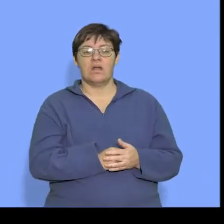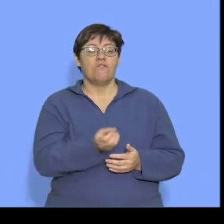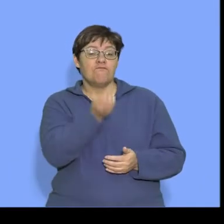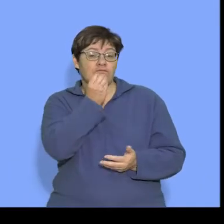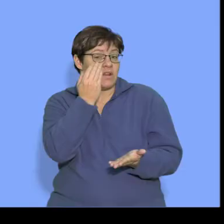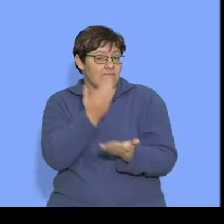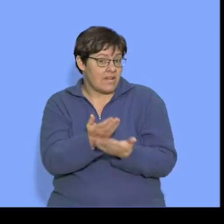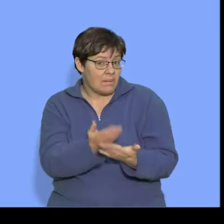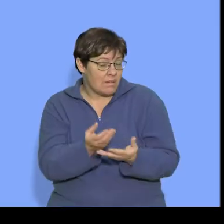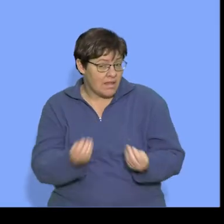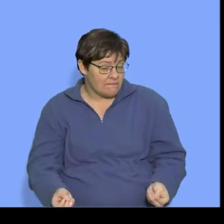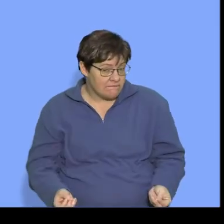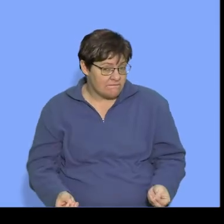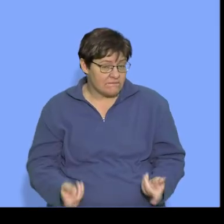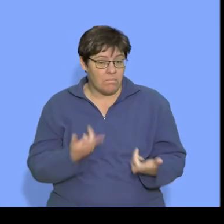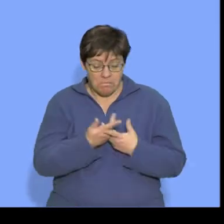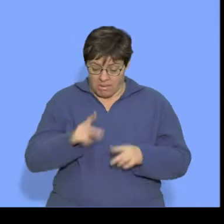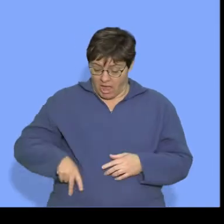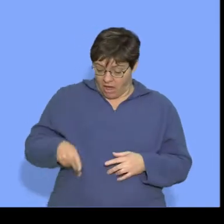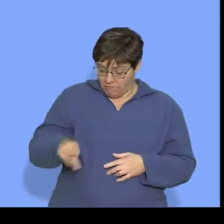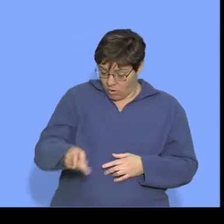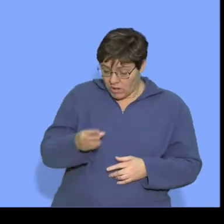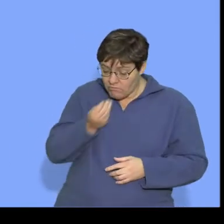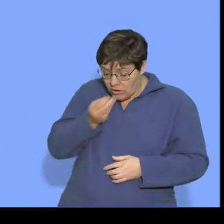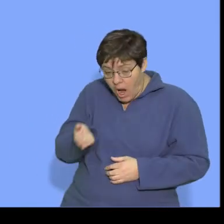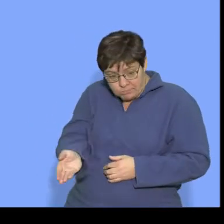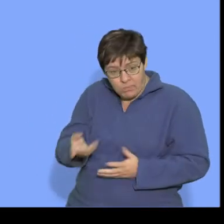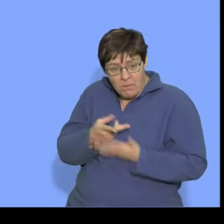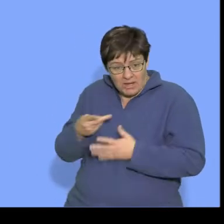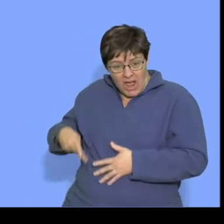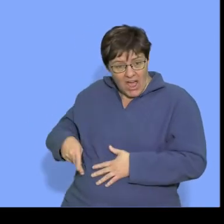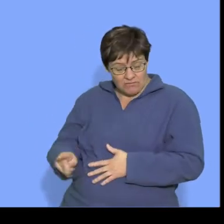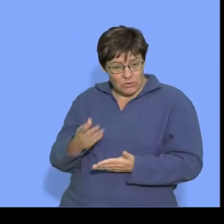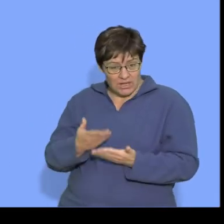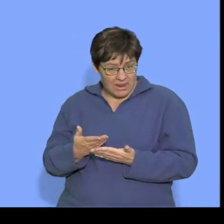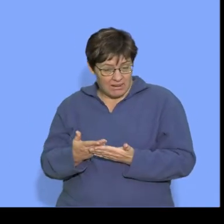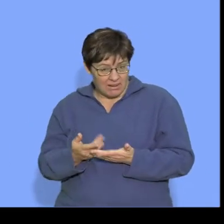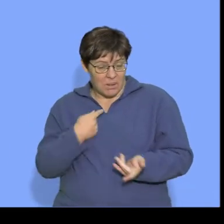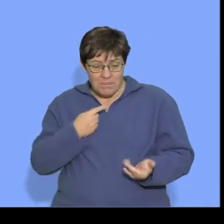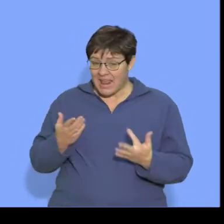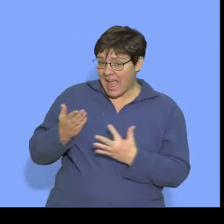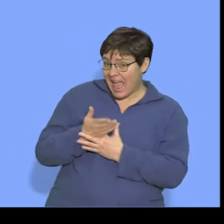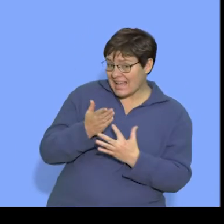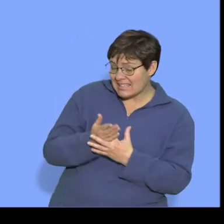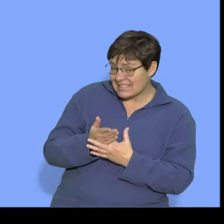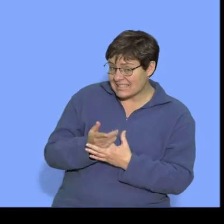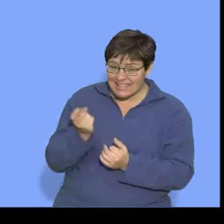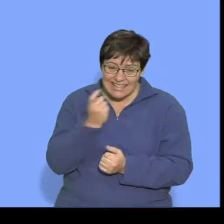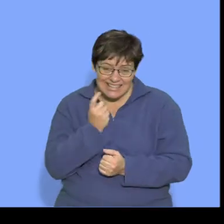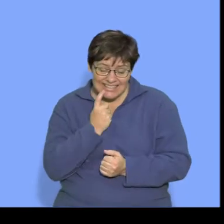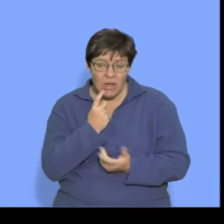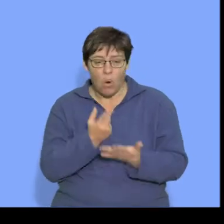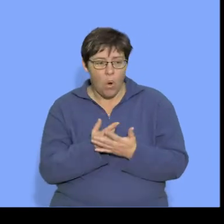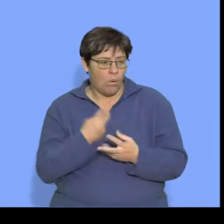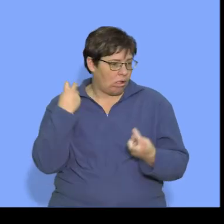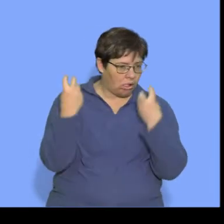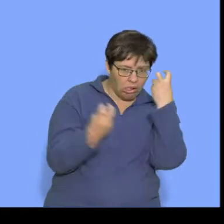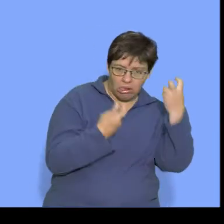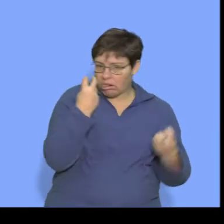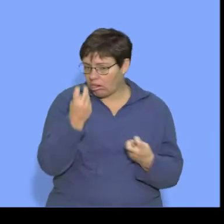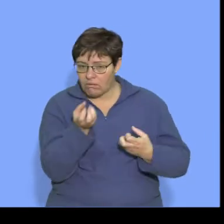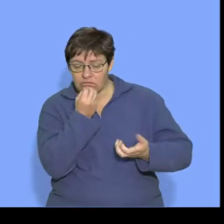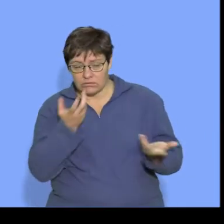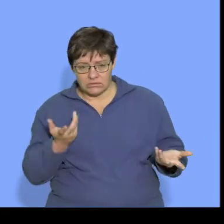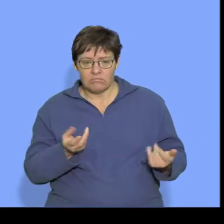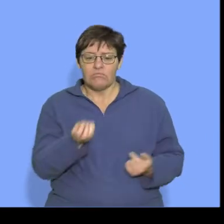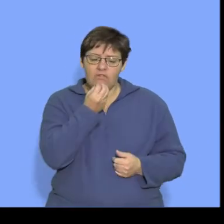food, its affordability, as well as its accessibility. So how accessible is food? So it's good to have